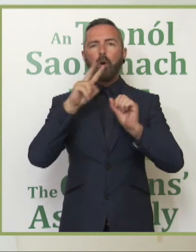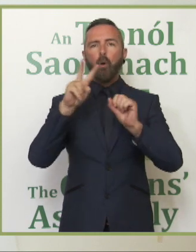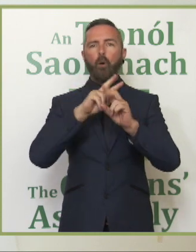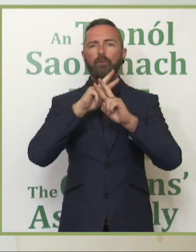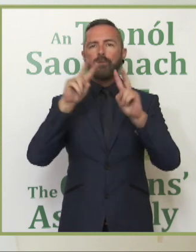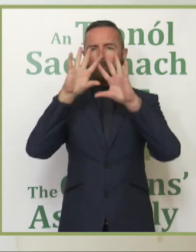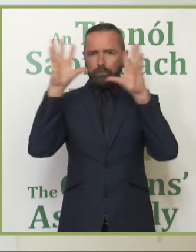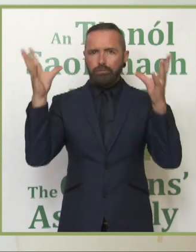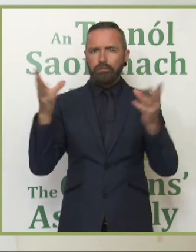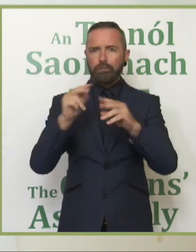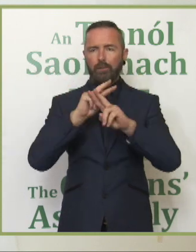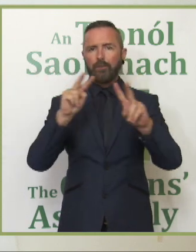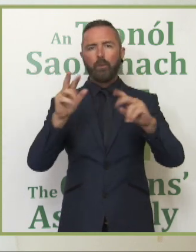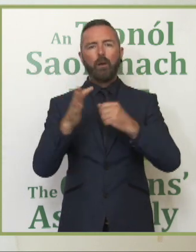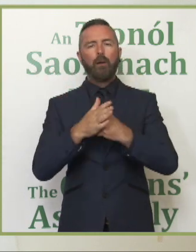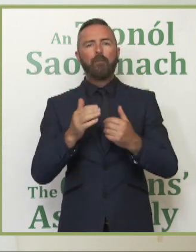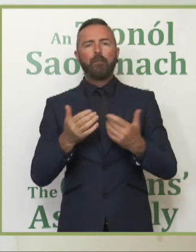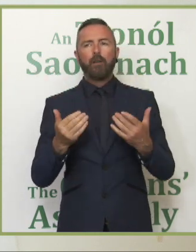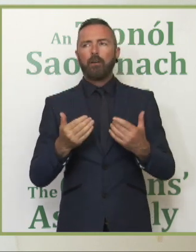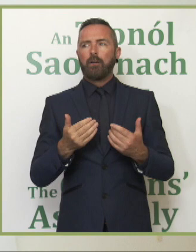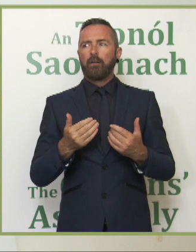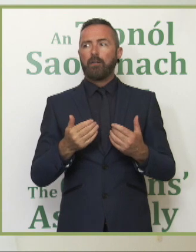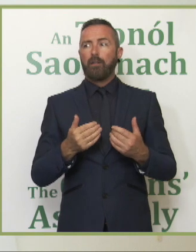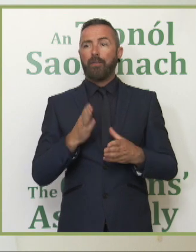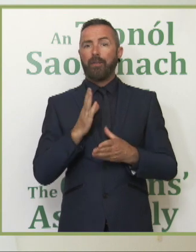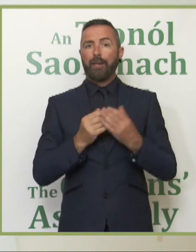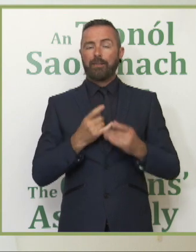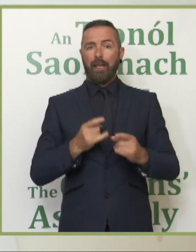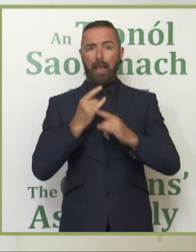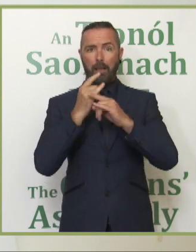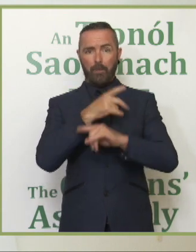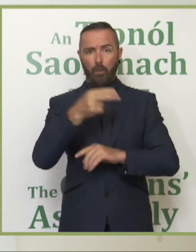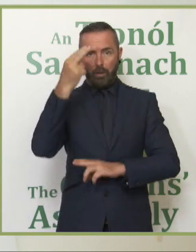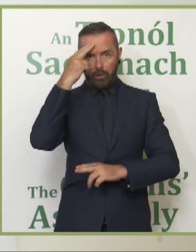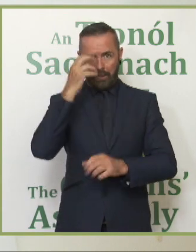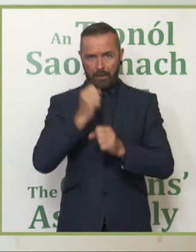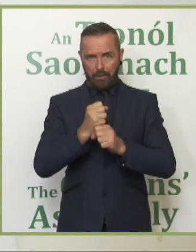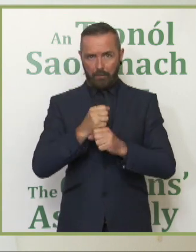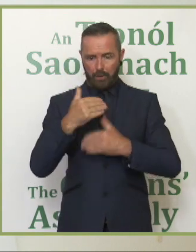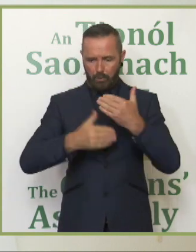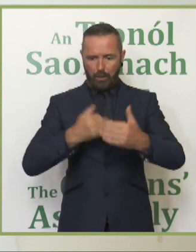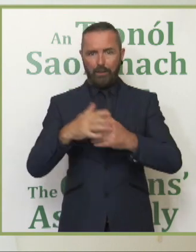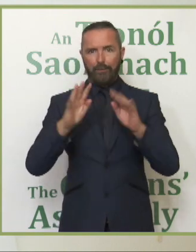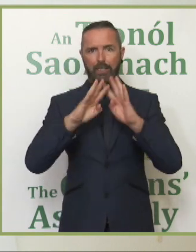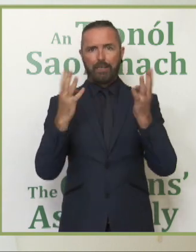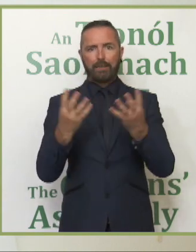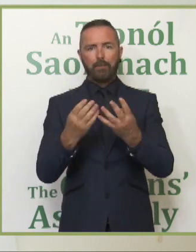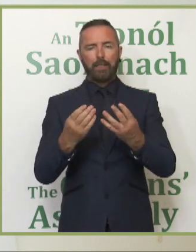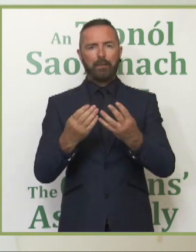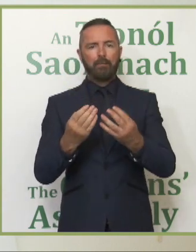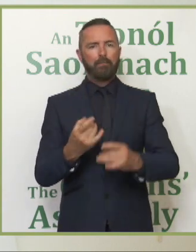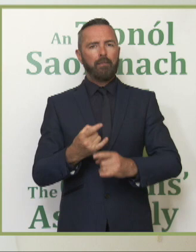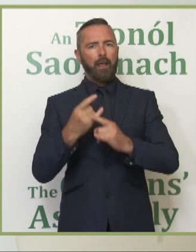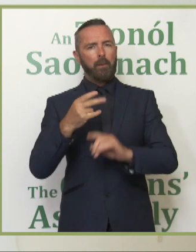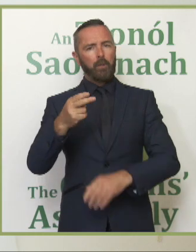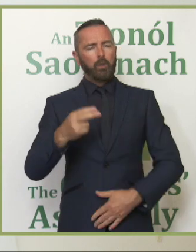overview of helping you understand what the assembly process is all about, and helping you get an